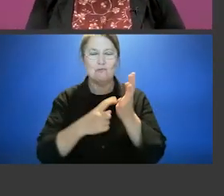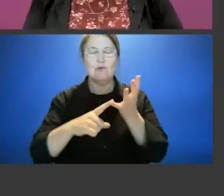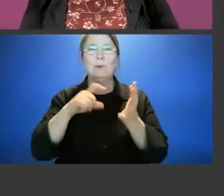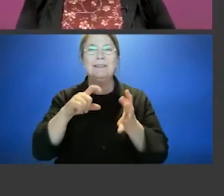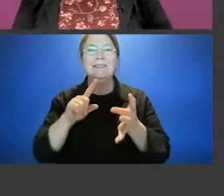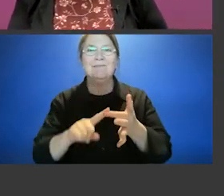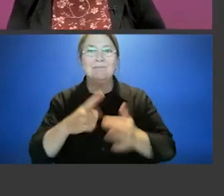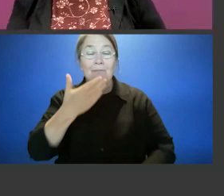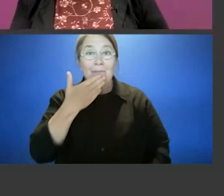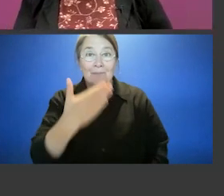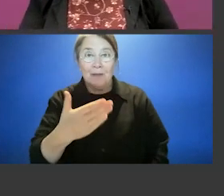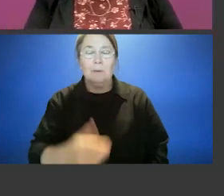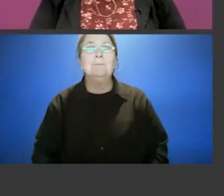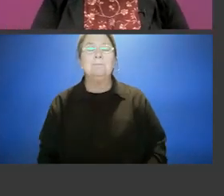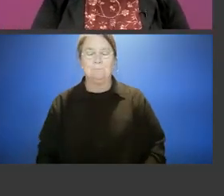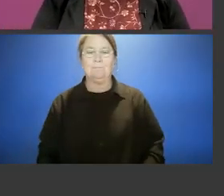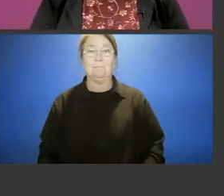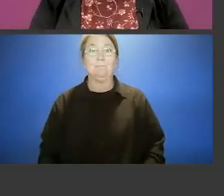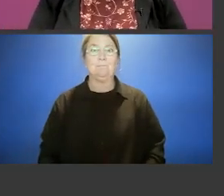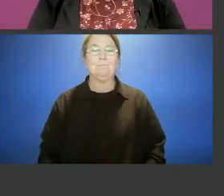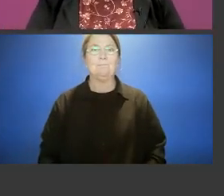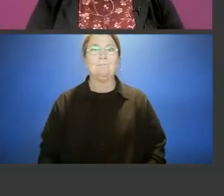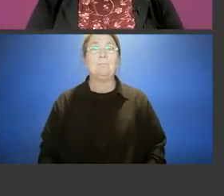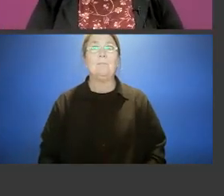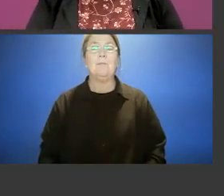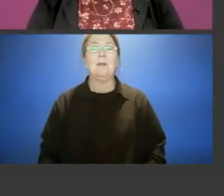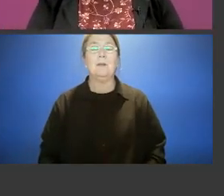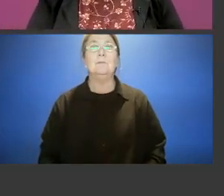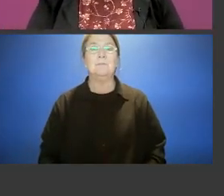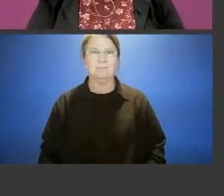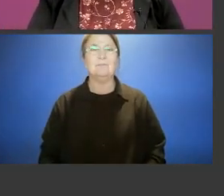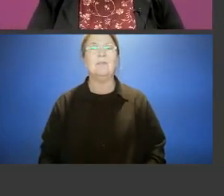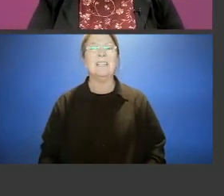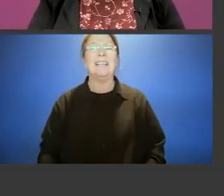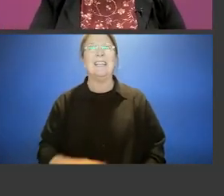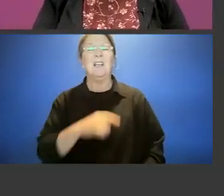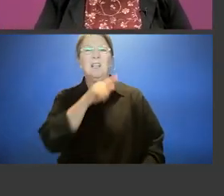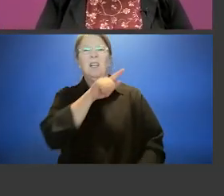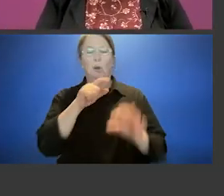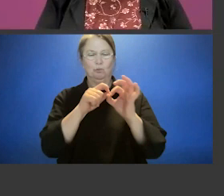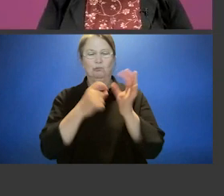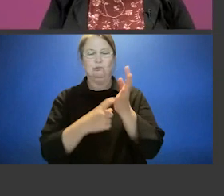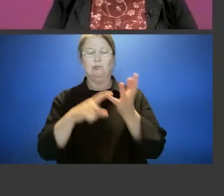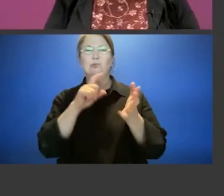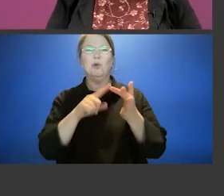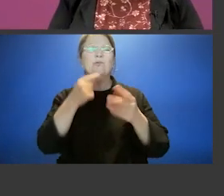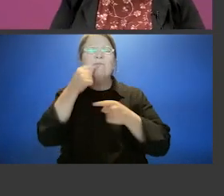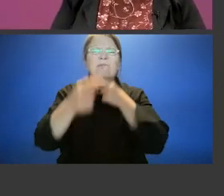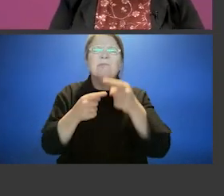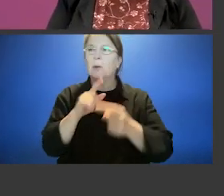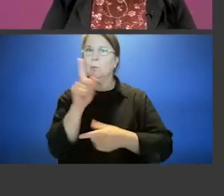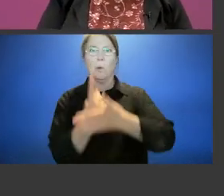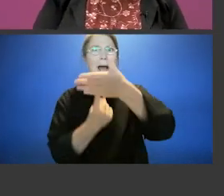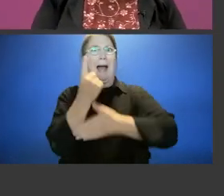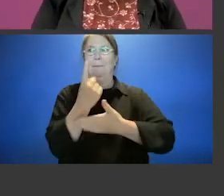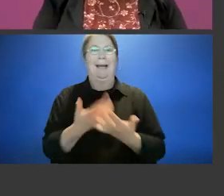Following on from Bruce's information about how to make a complaint and what happens in the first stages of the process, I'm going to